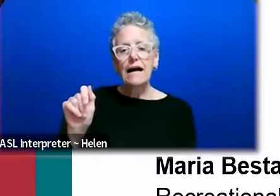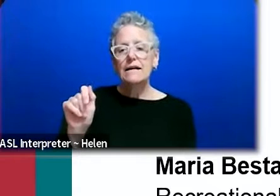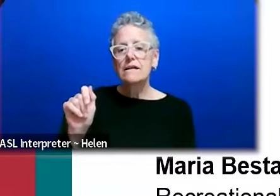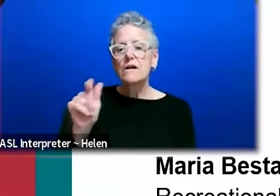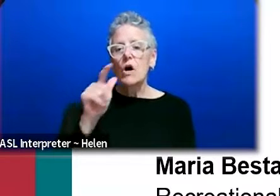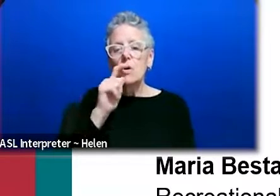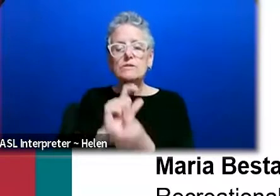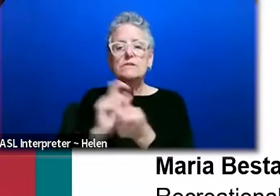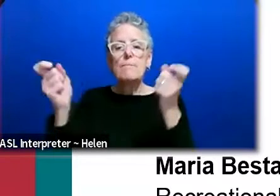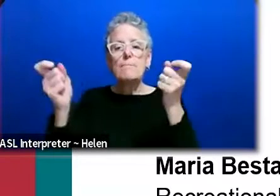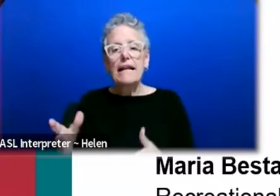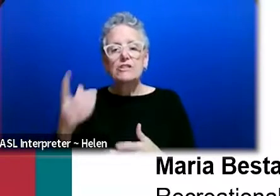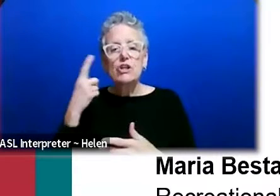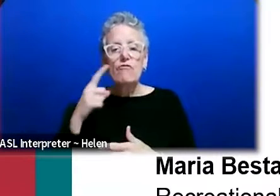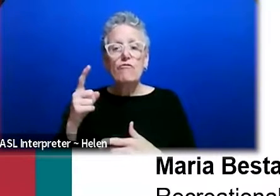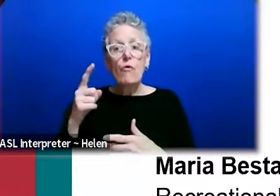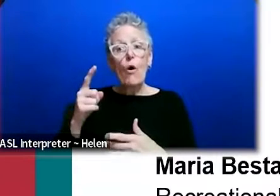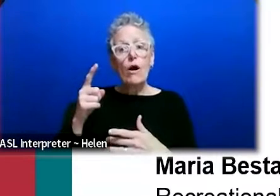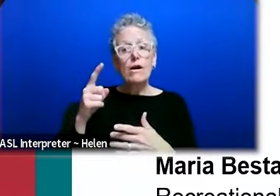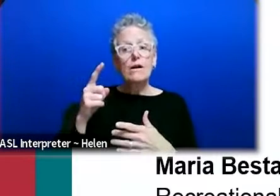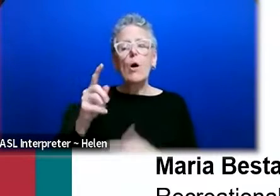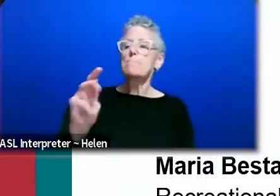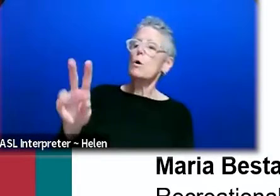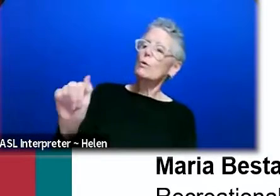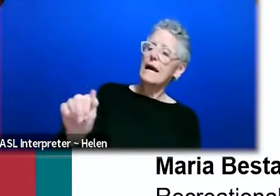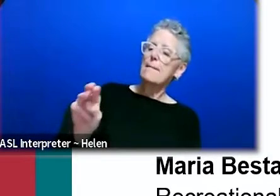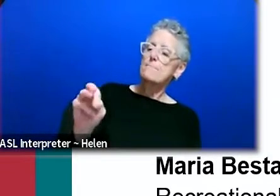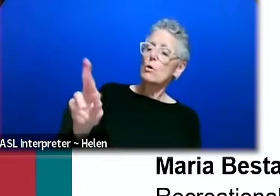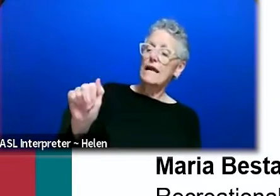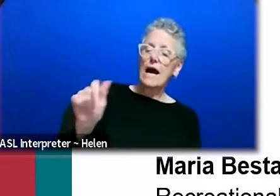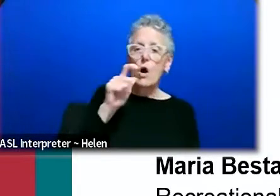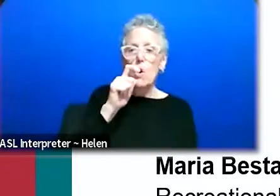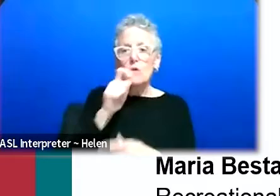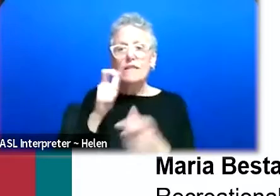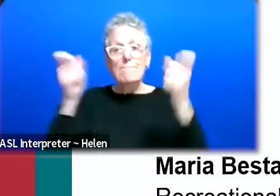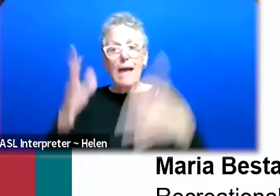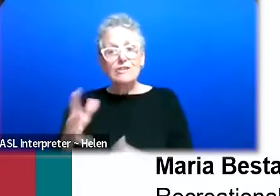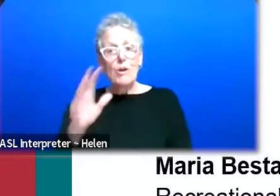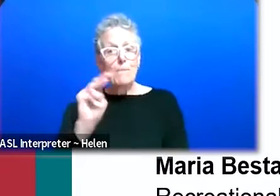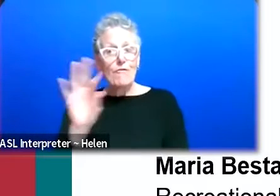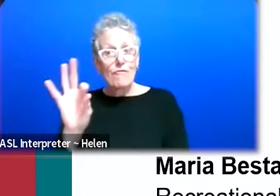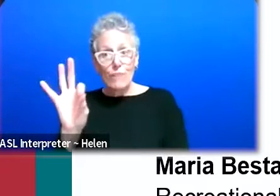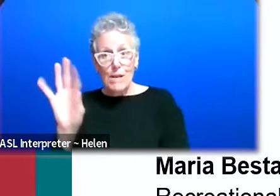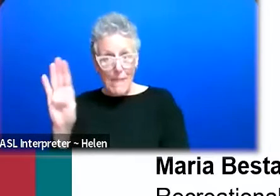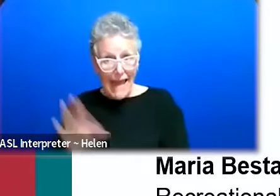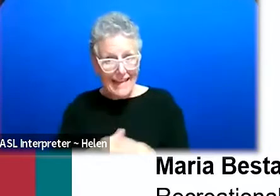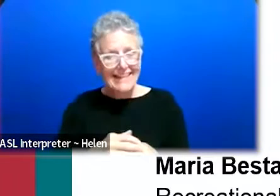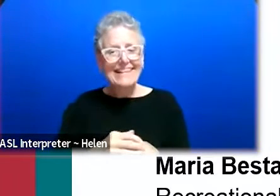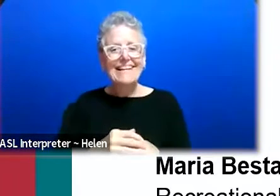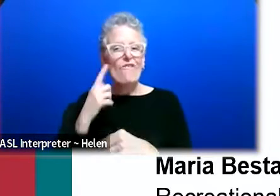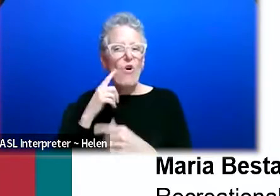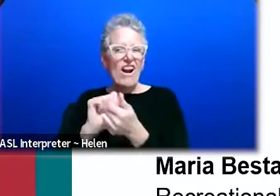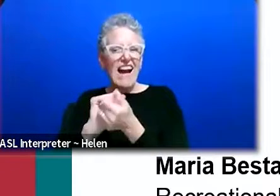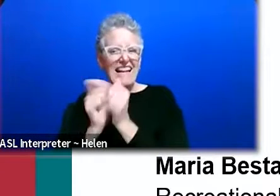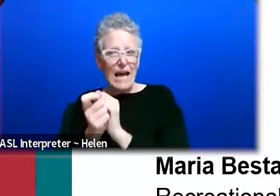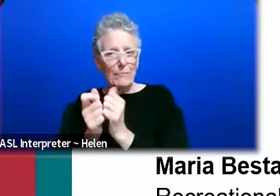adaptive sports at Mary Free Bed. And Maria, if you'd like to introduce yourself. Sure, thank you. I have